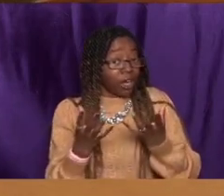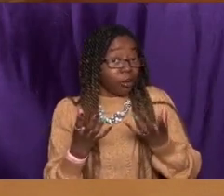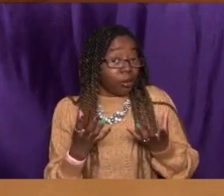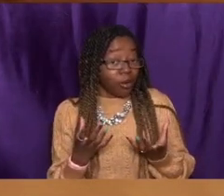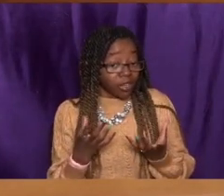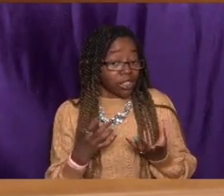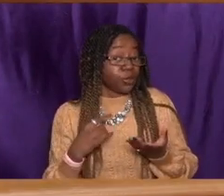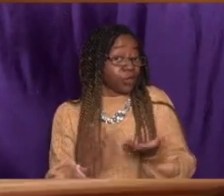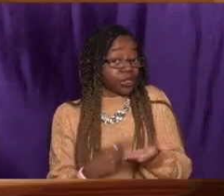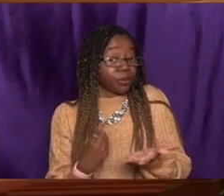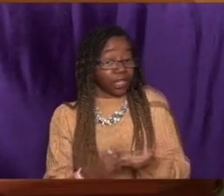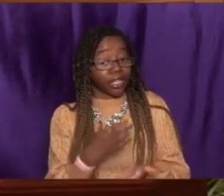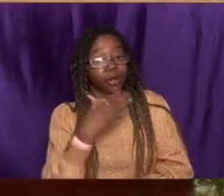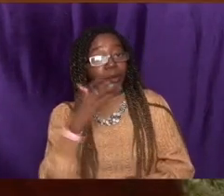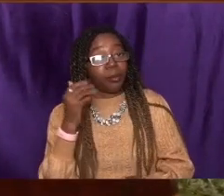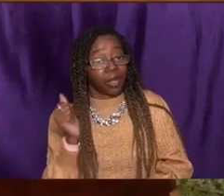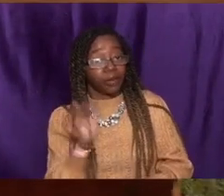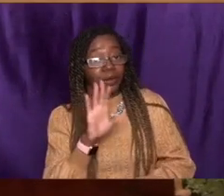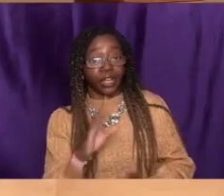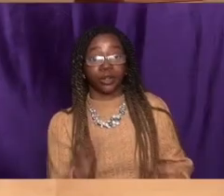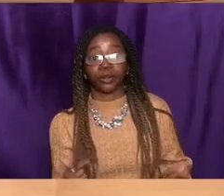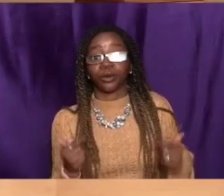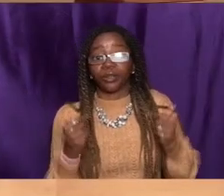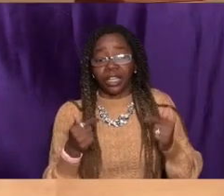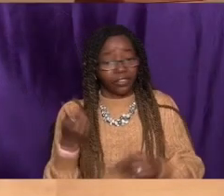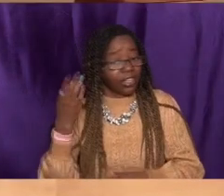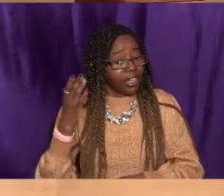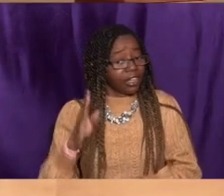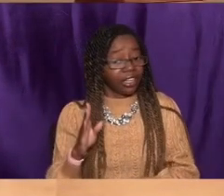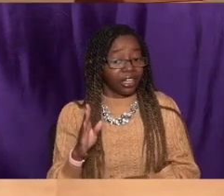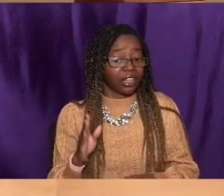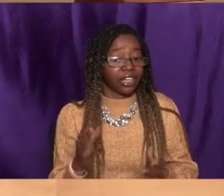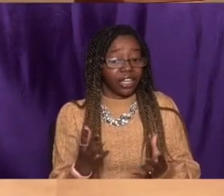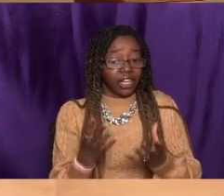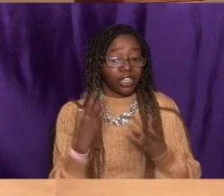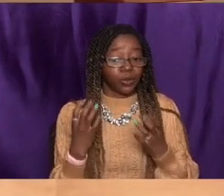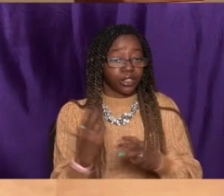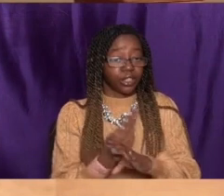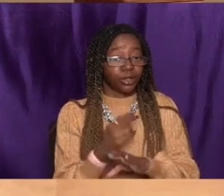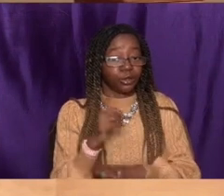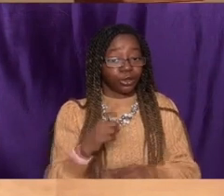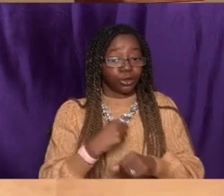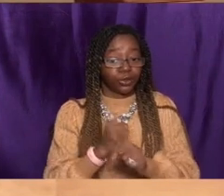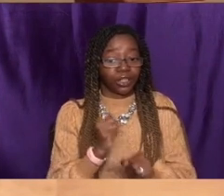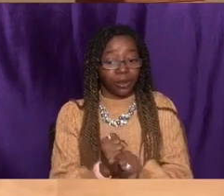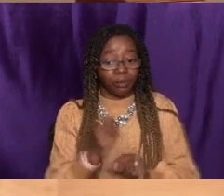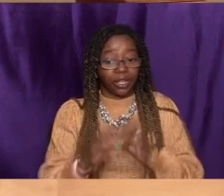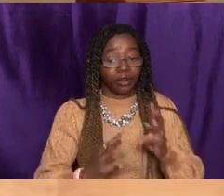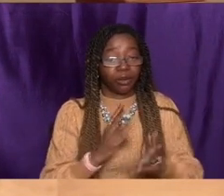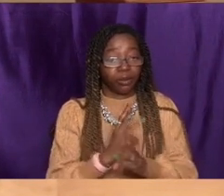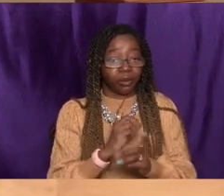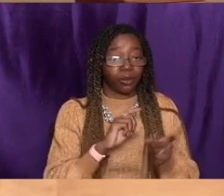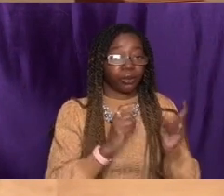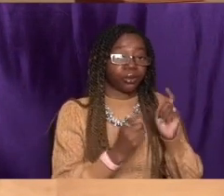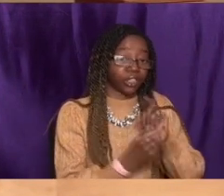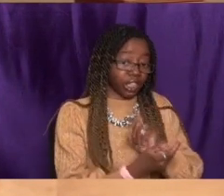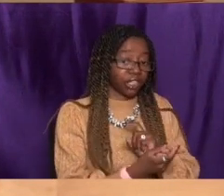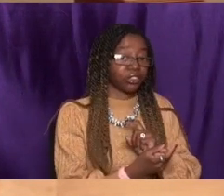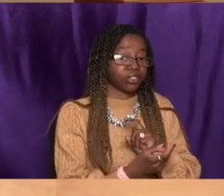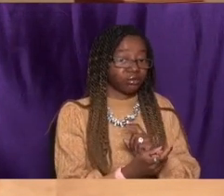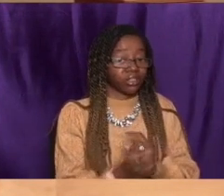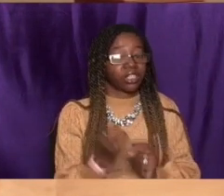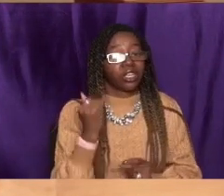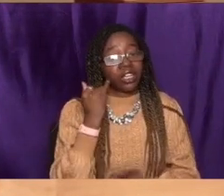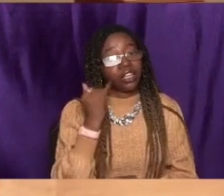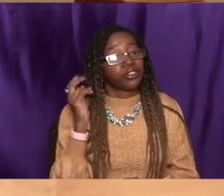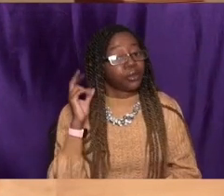do something great in your life. God has nerve enough to want to use you to make a global difference in the world. But as you hear